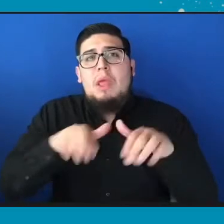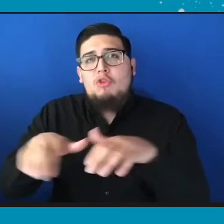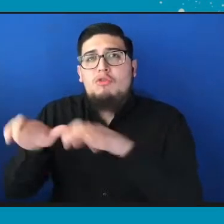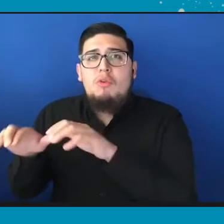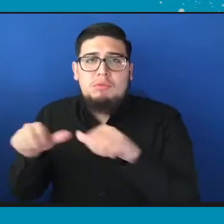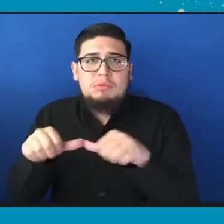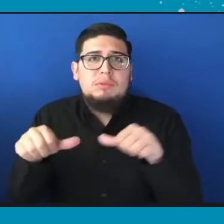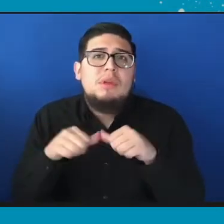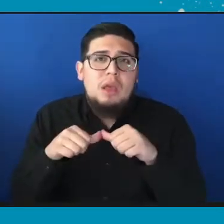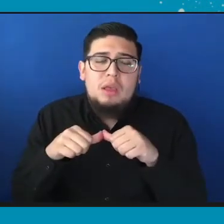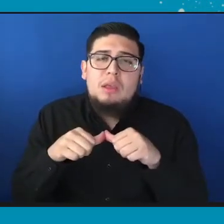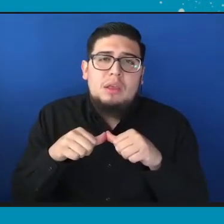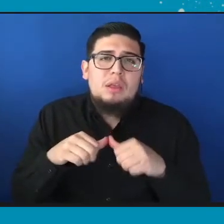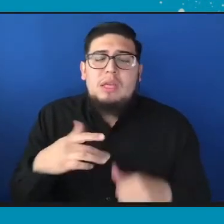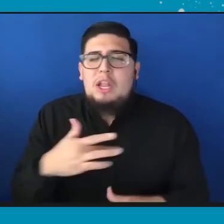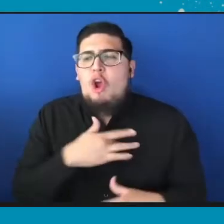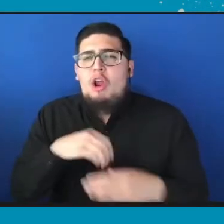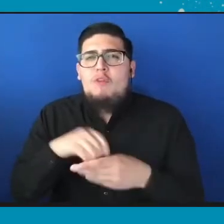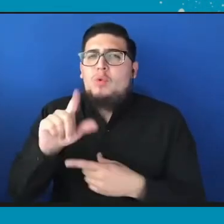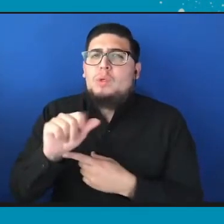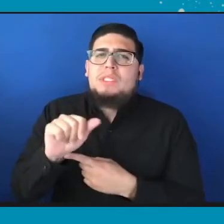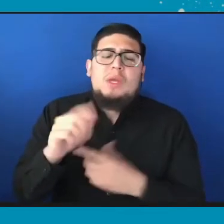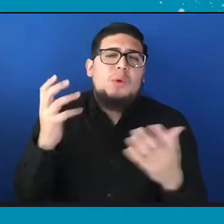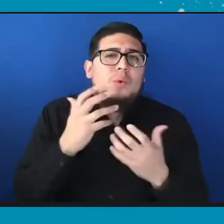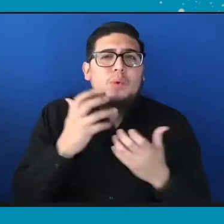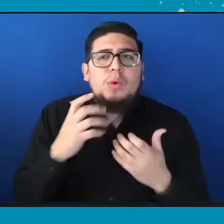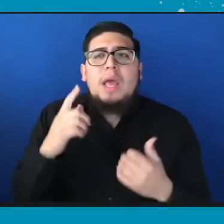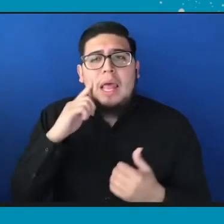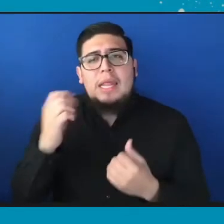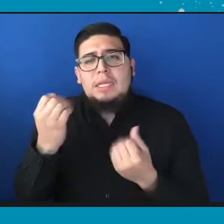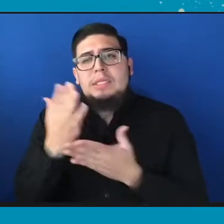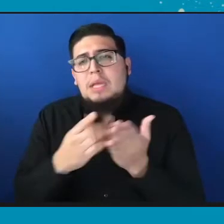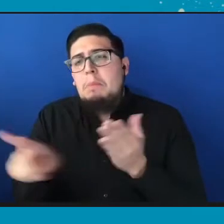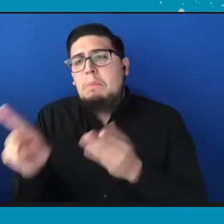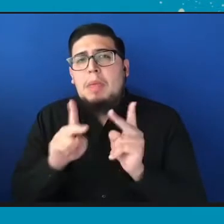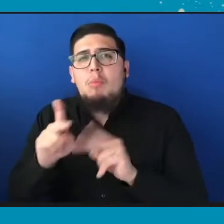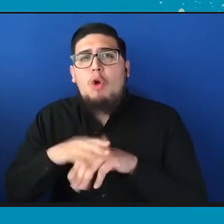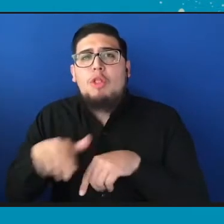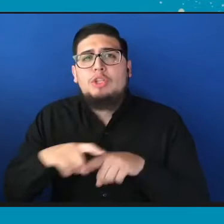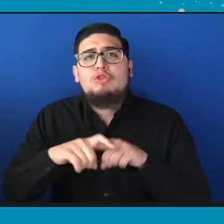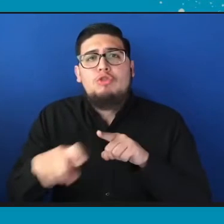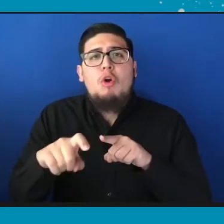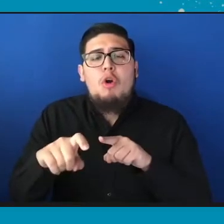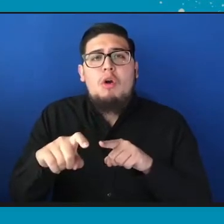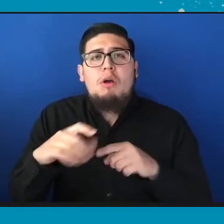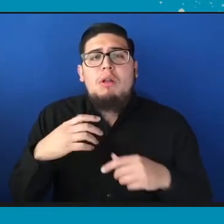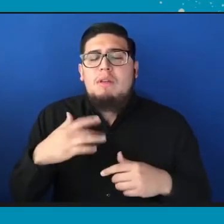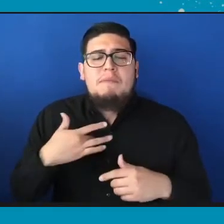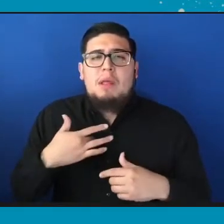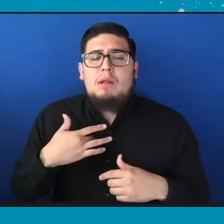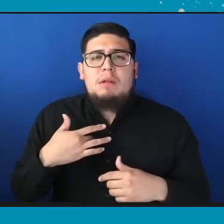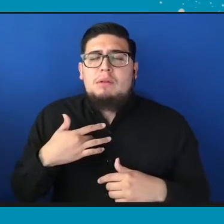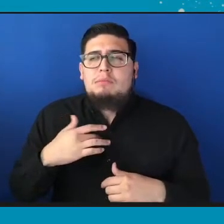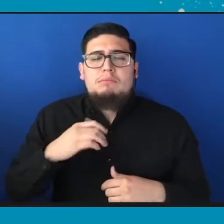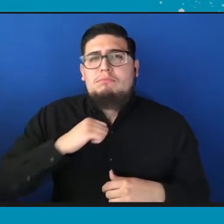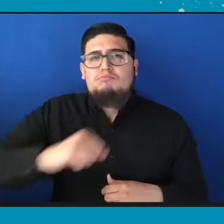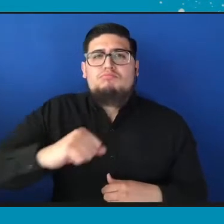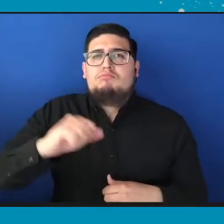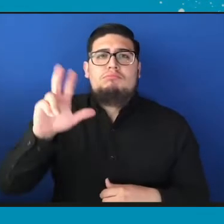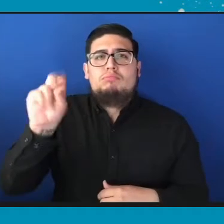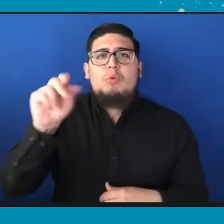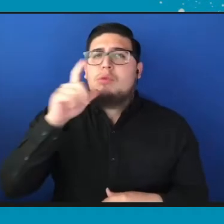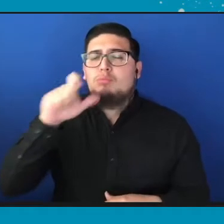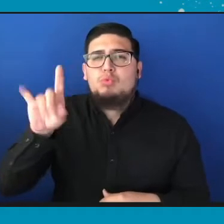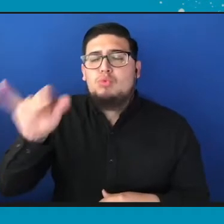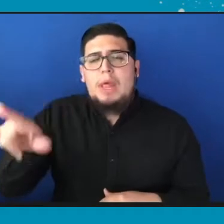some of the folks from that community, I think, are on the call tonight. But what this experience of discovering these